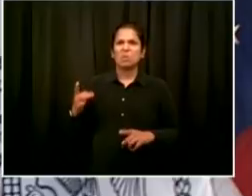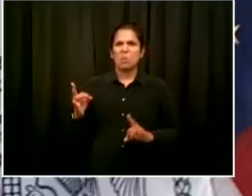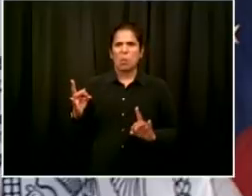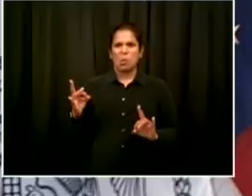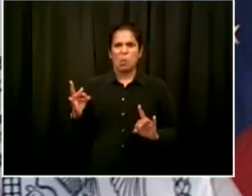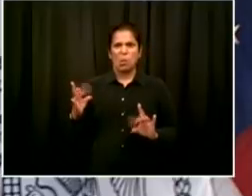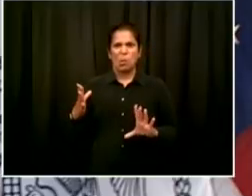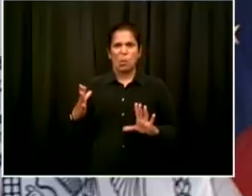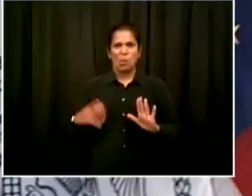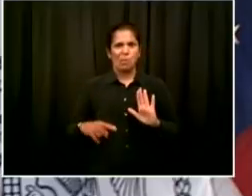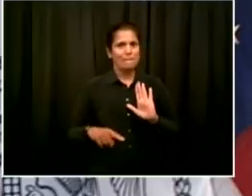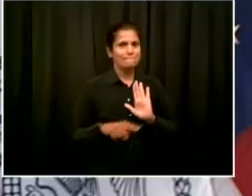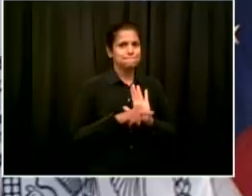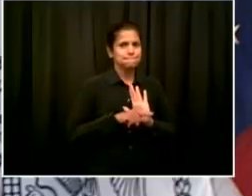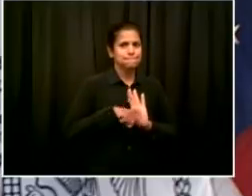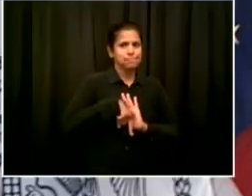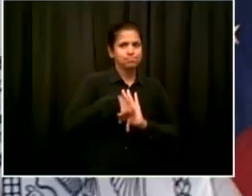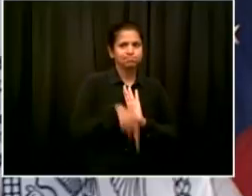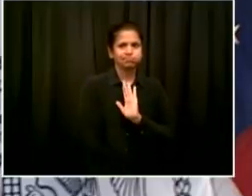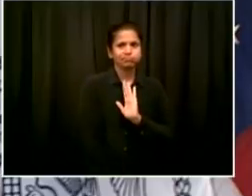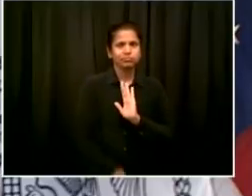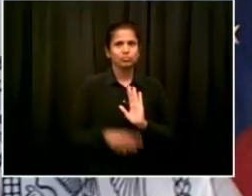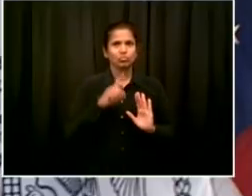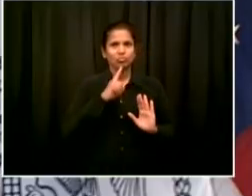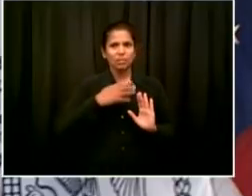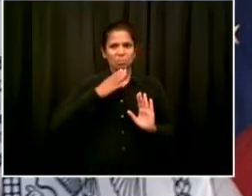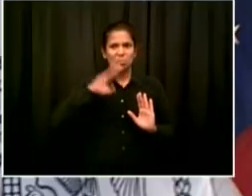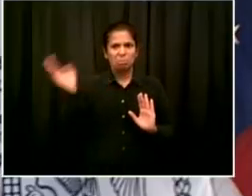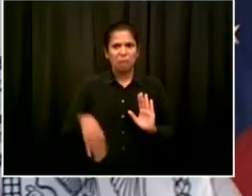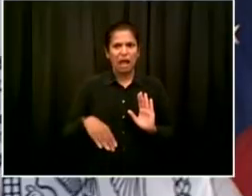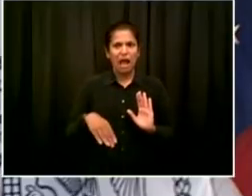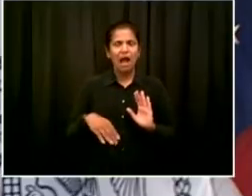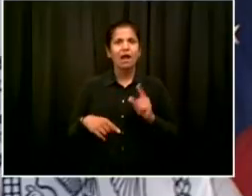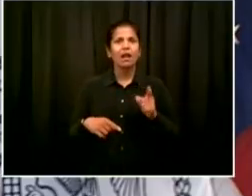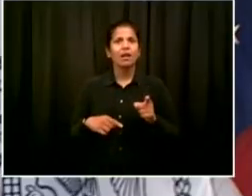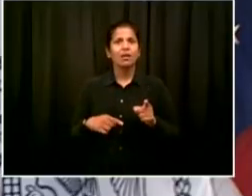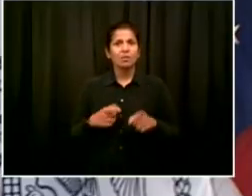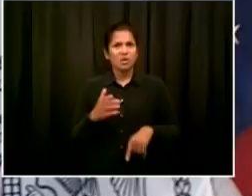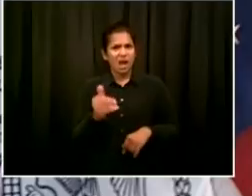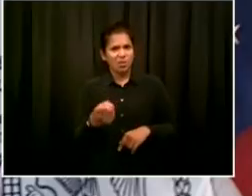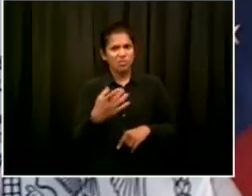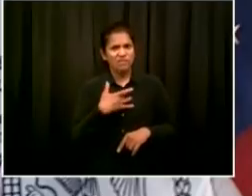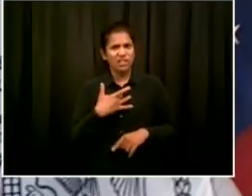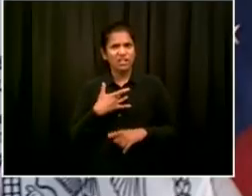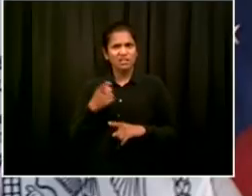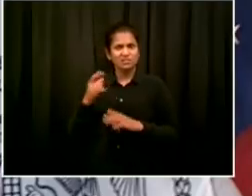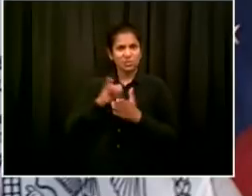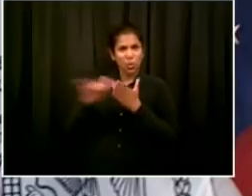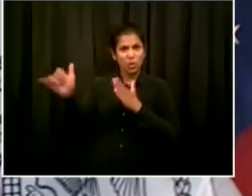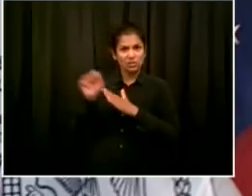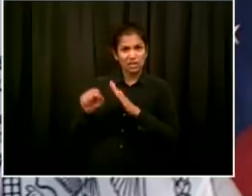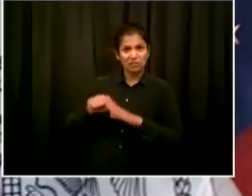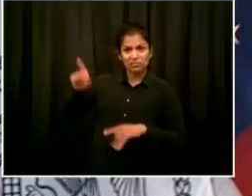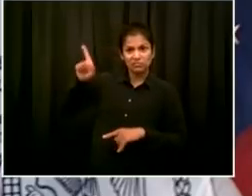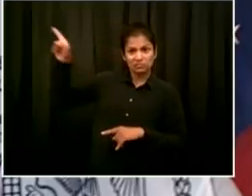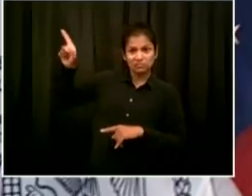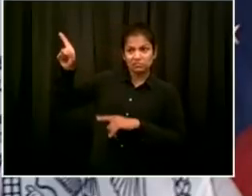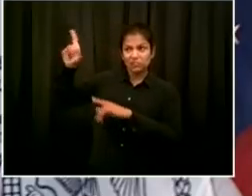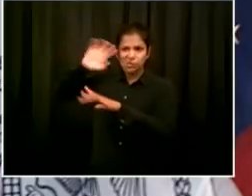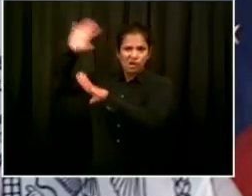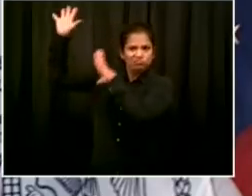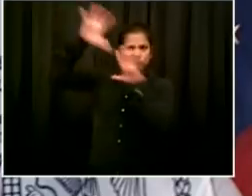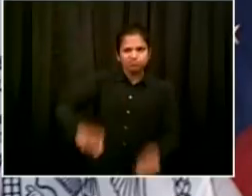our costs of borrowing? Henry, look, last year the city's credit rating went up,